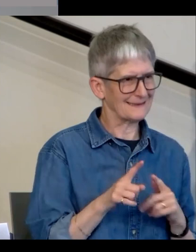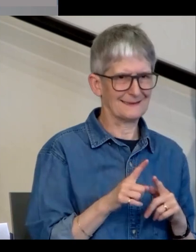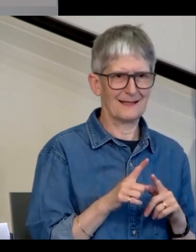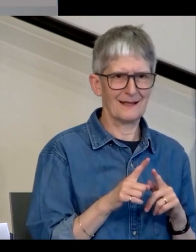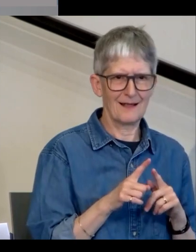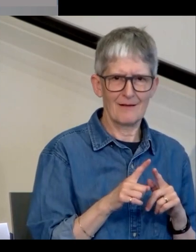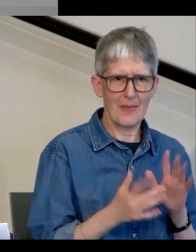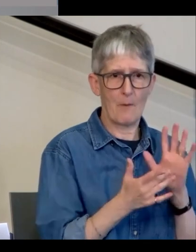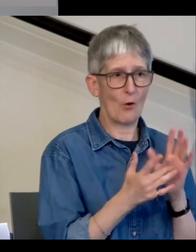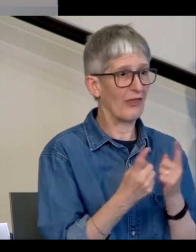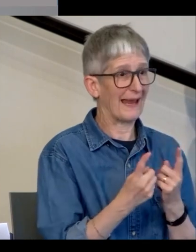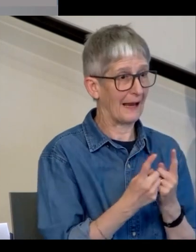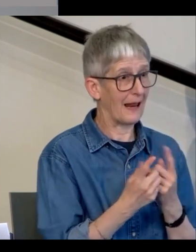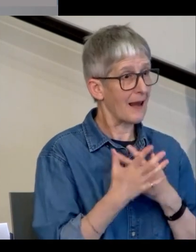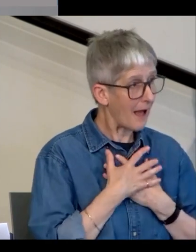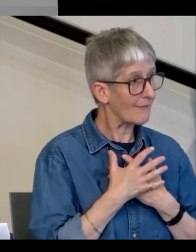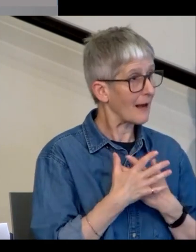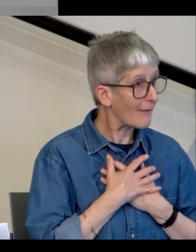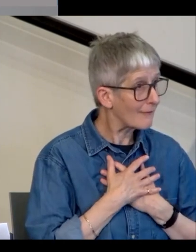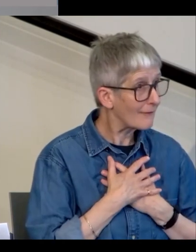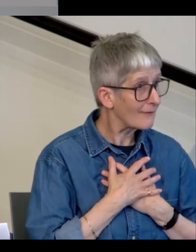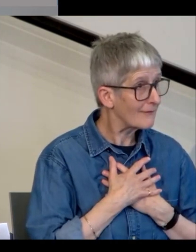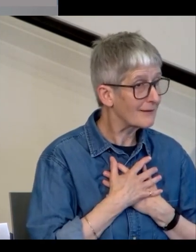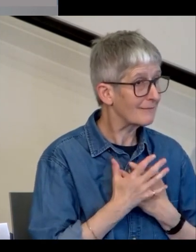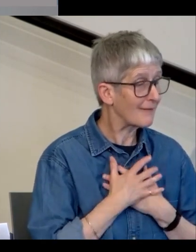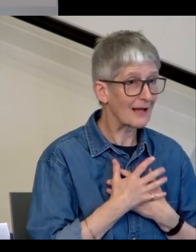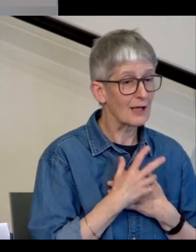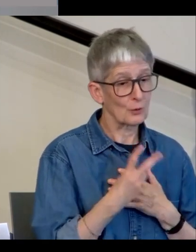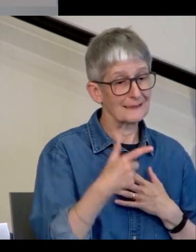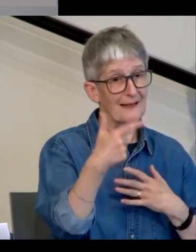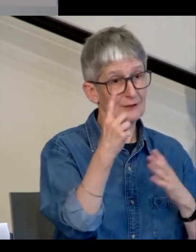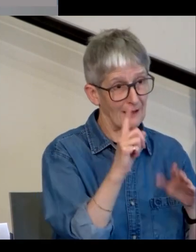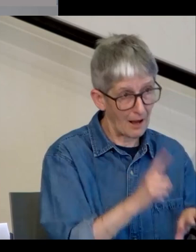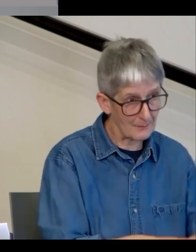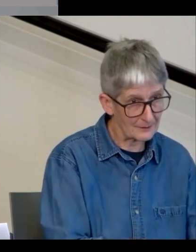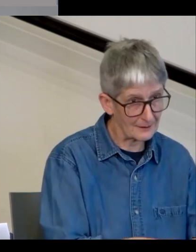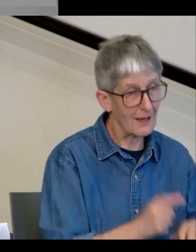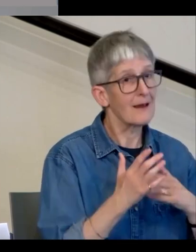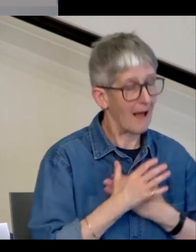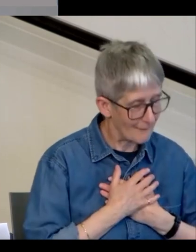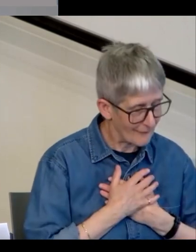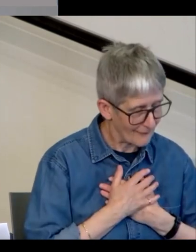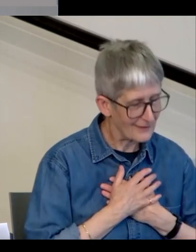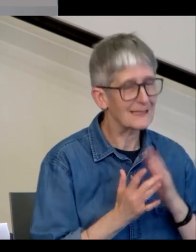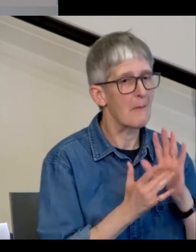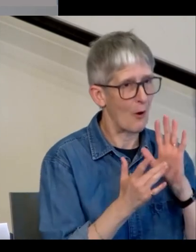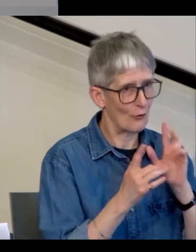about. Love, love, love, 27 times in a few short